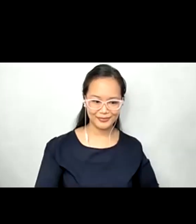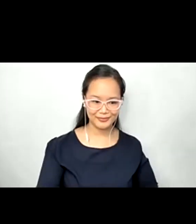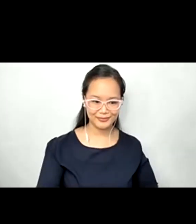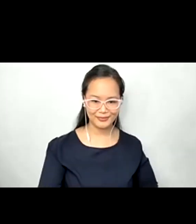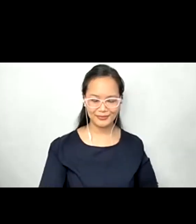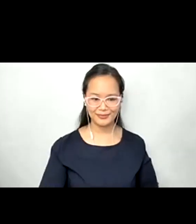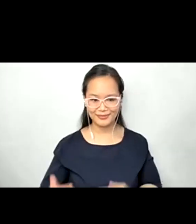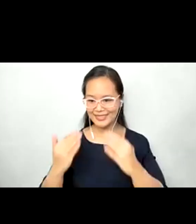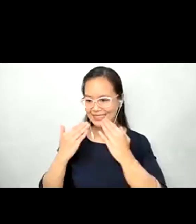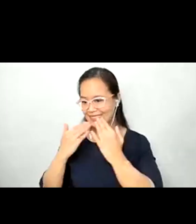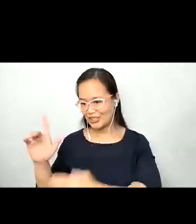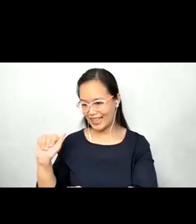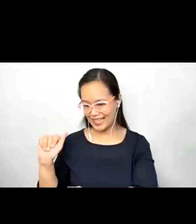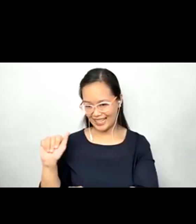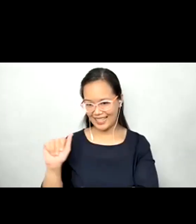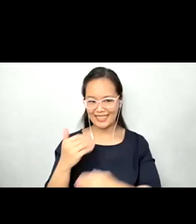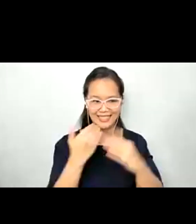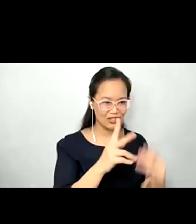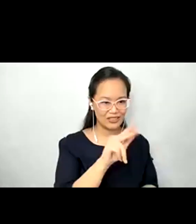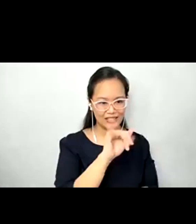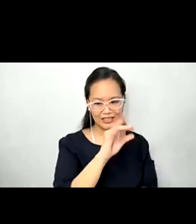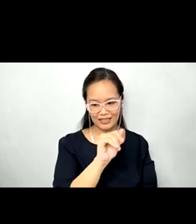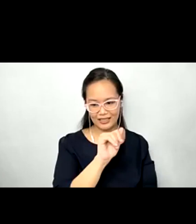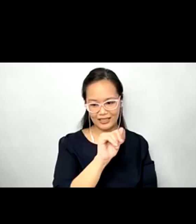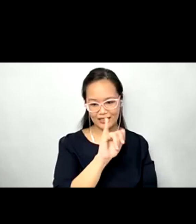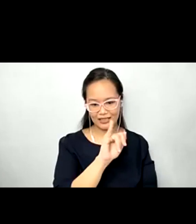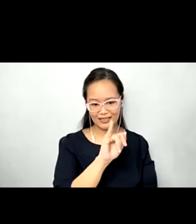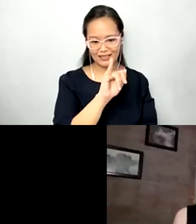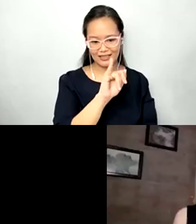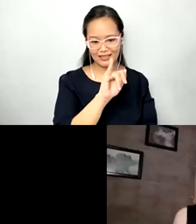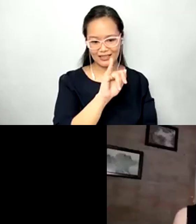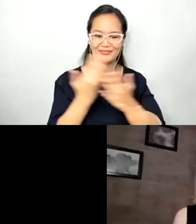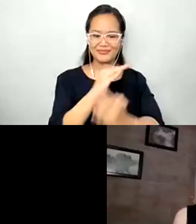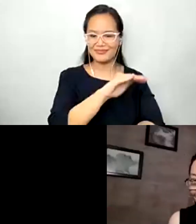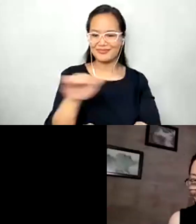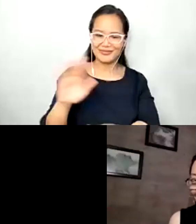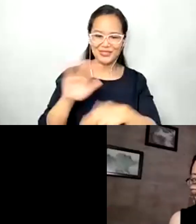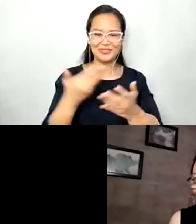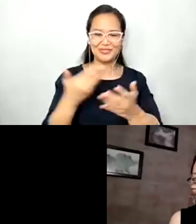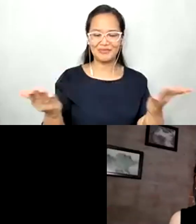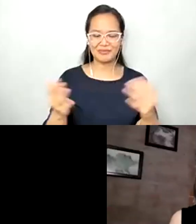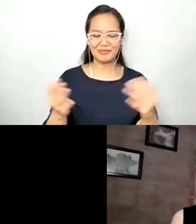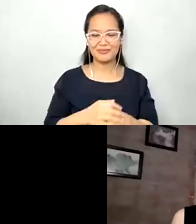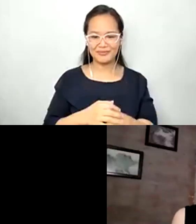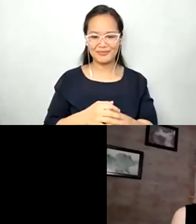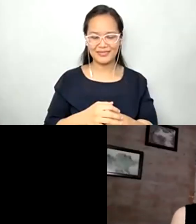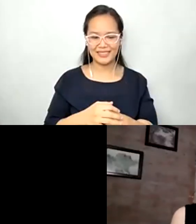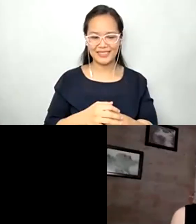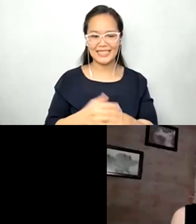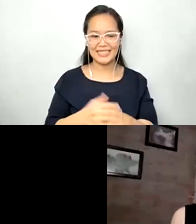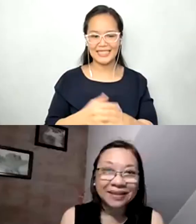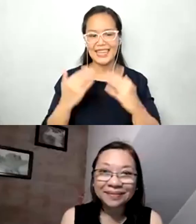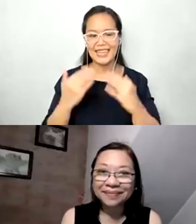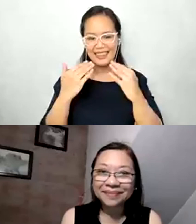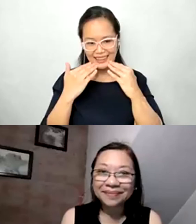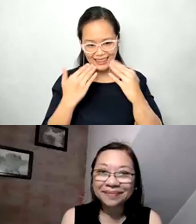Thank you, LA. Thank you, KD. Hi, magandang hapon po sa lahat naman. Of course, Dr. Therese and Sir TQ, maraming salamat